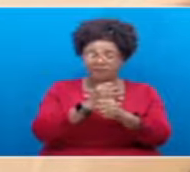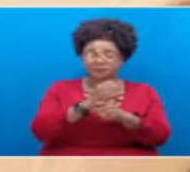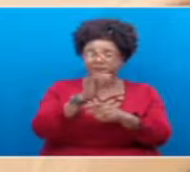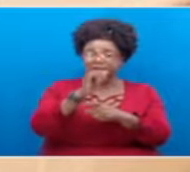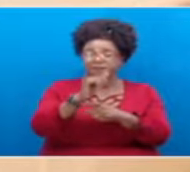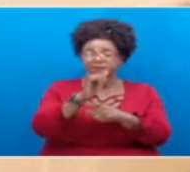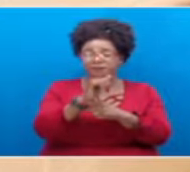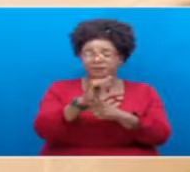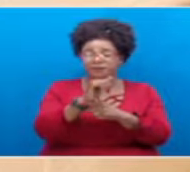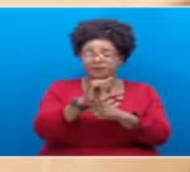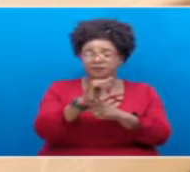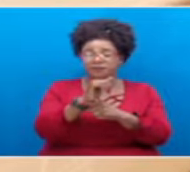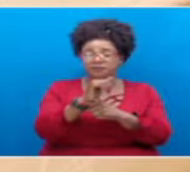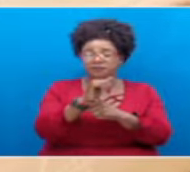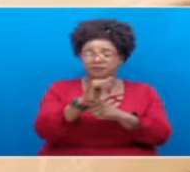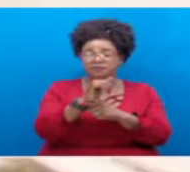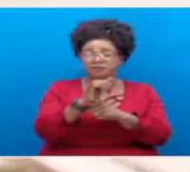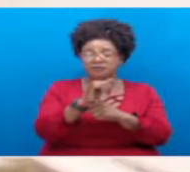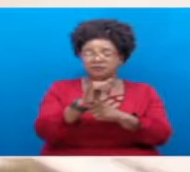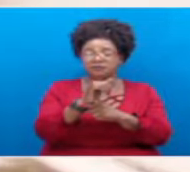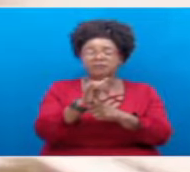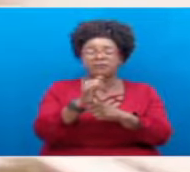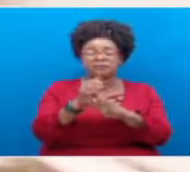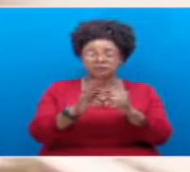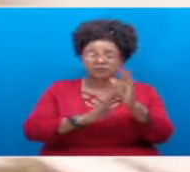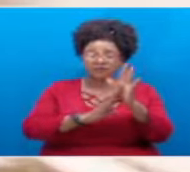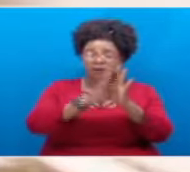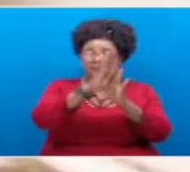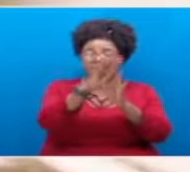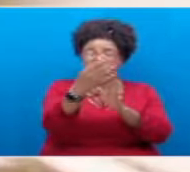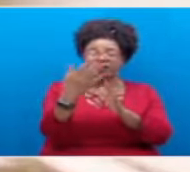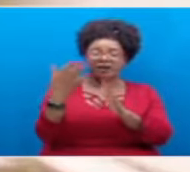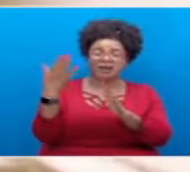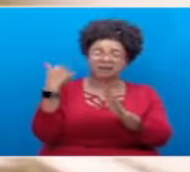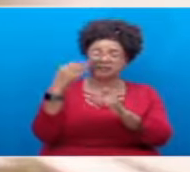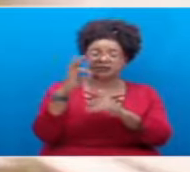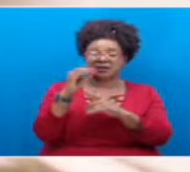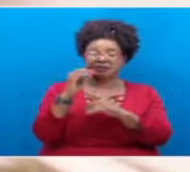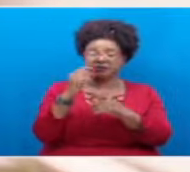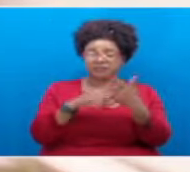in development for the last 30 years. So it was around that